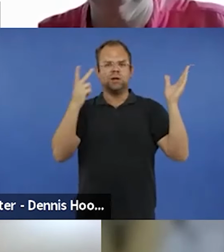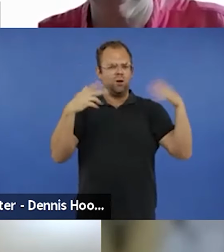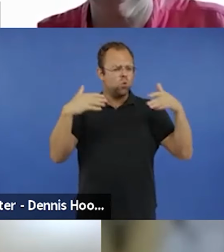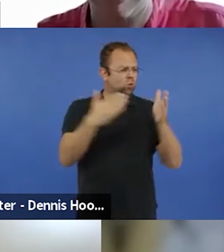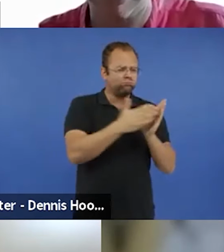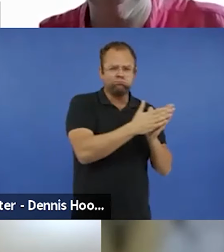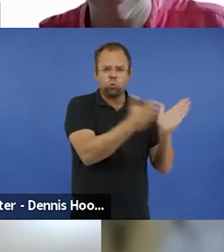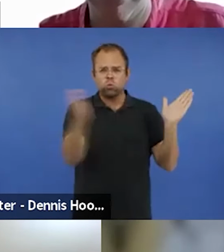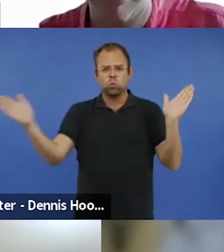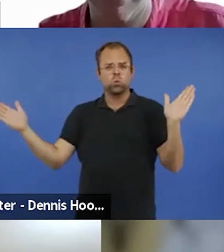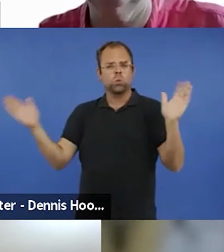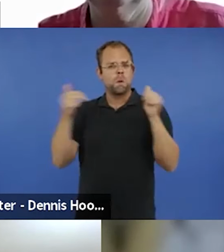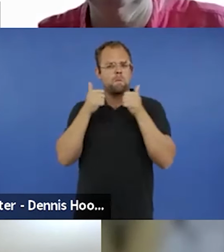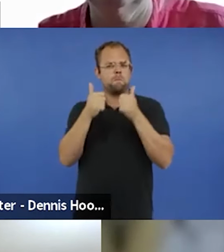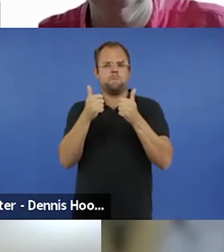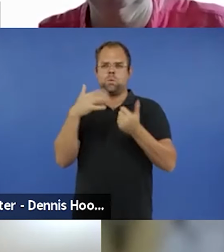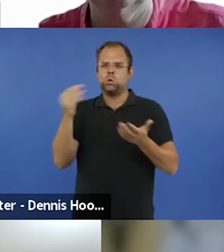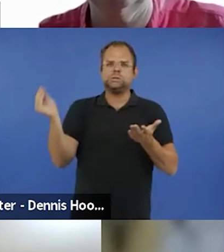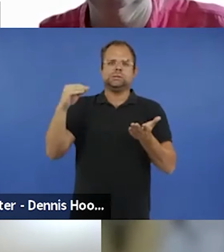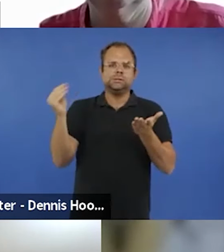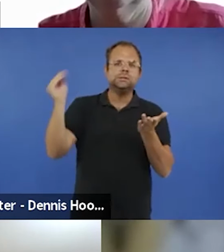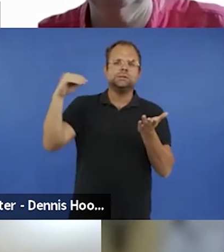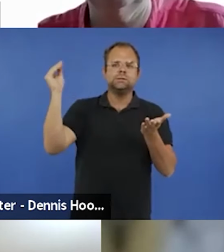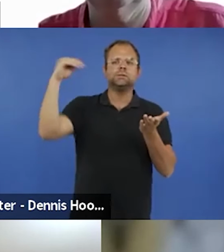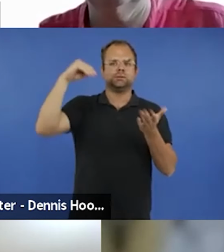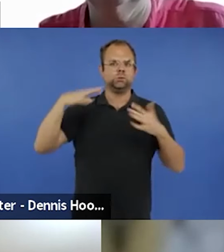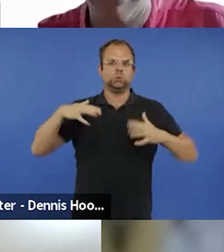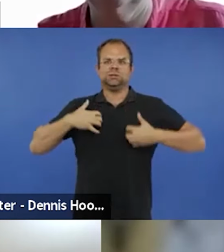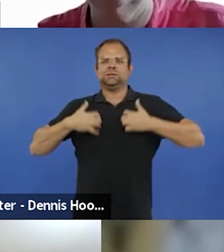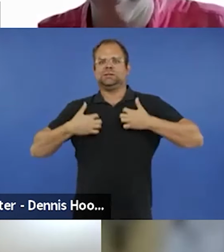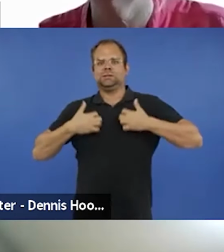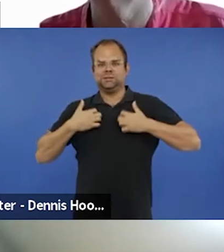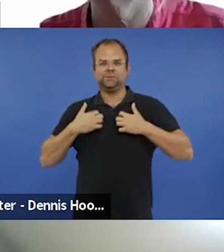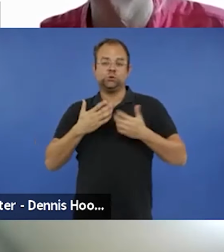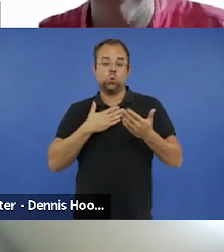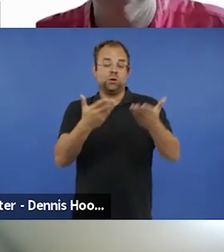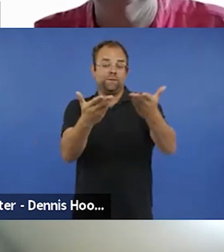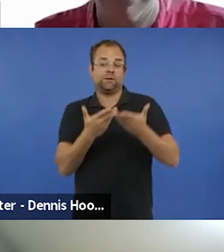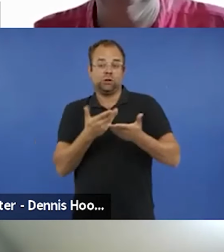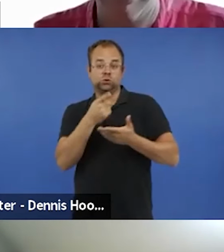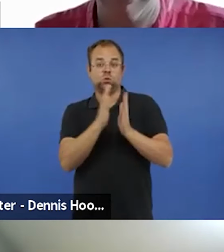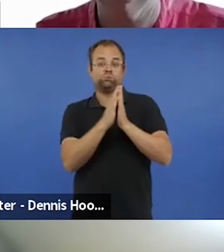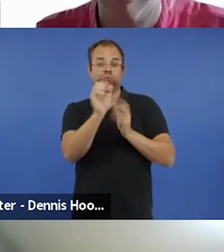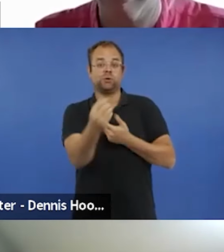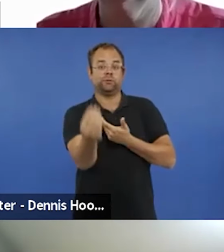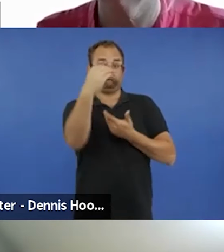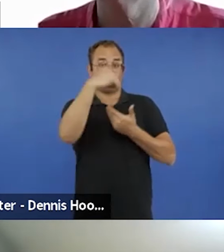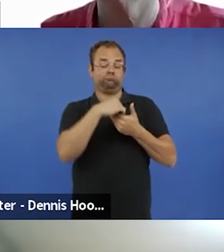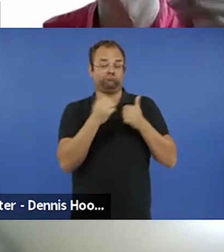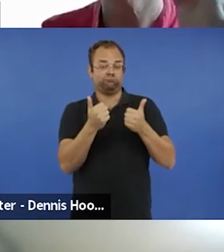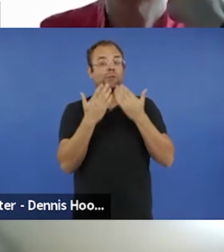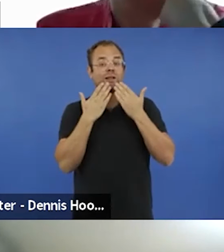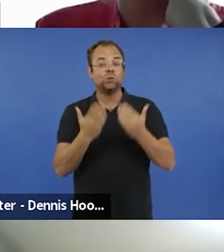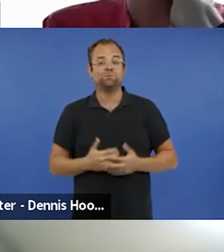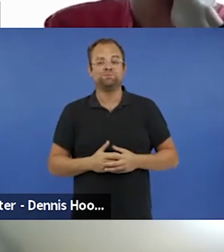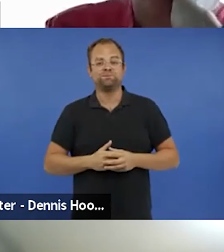voice. We hope you share your voice. Thank you. And thank you to everyone for joining. It was so